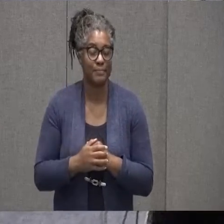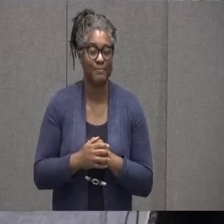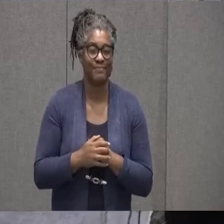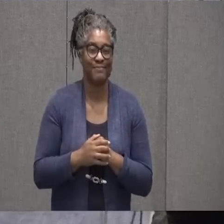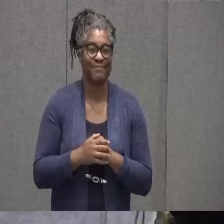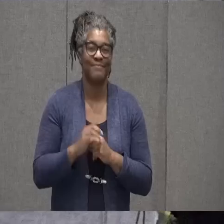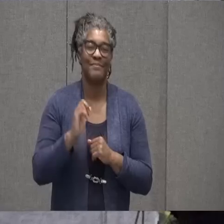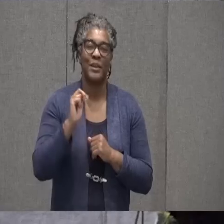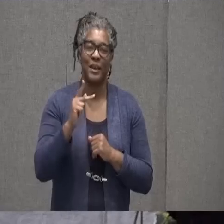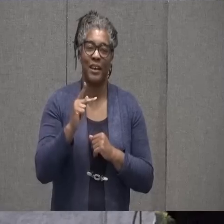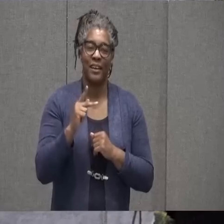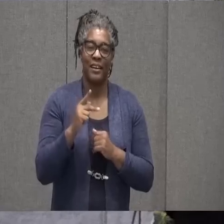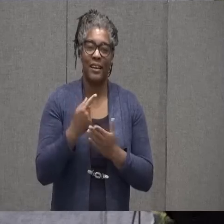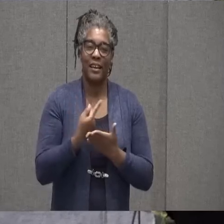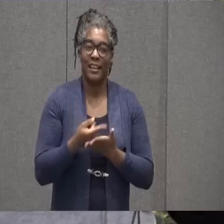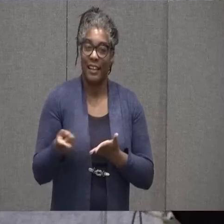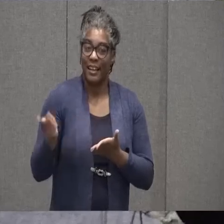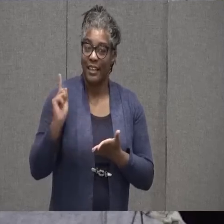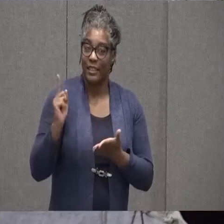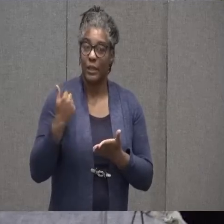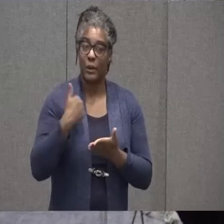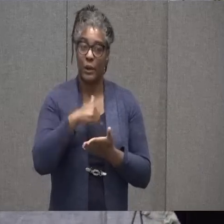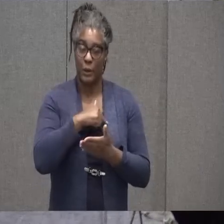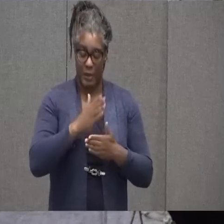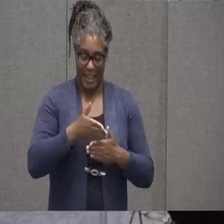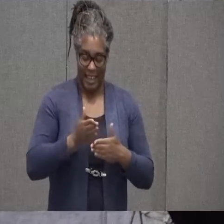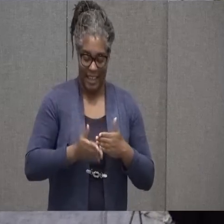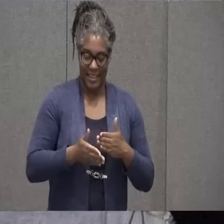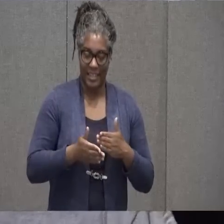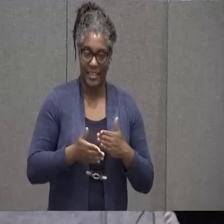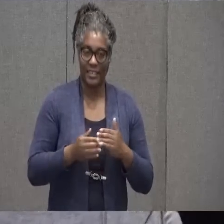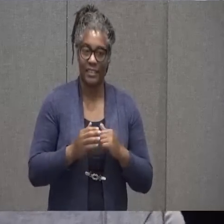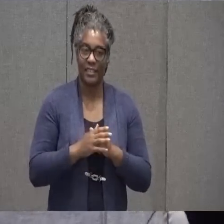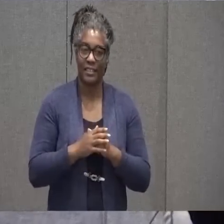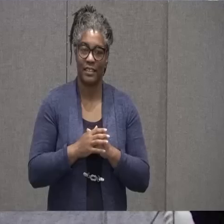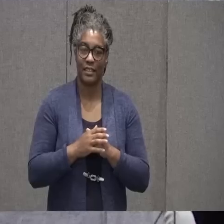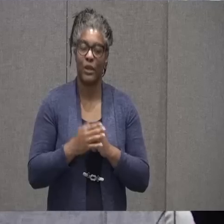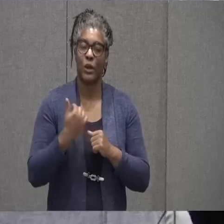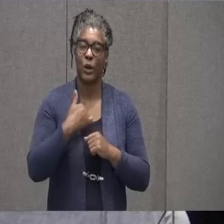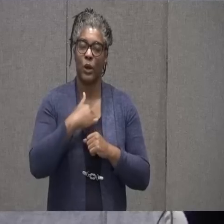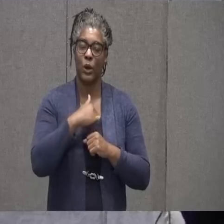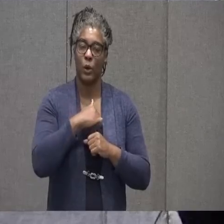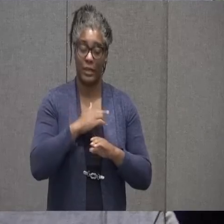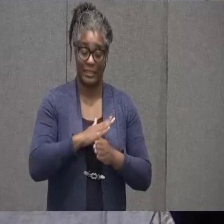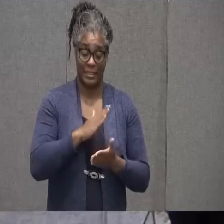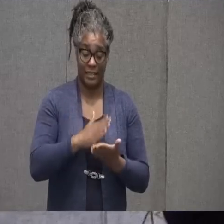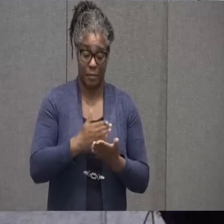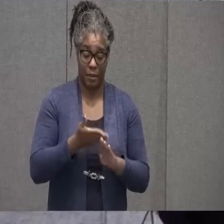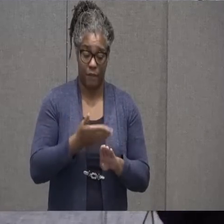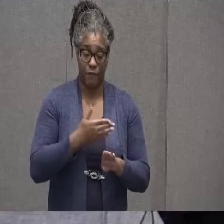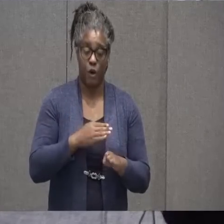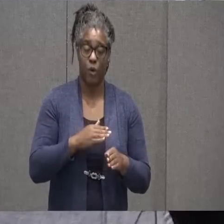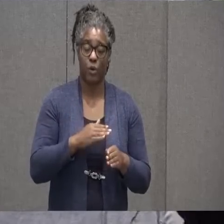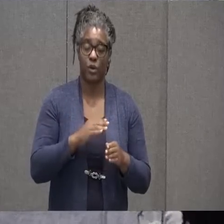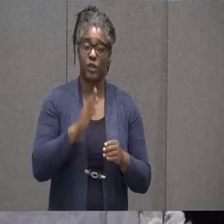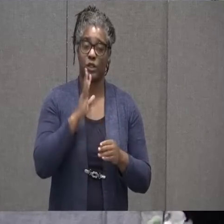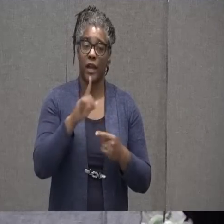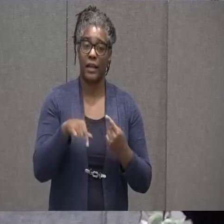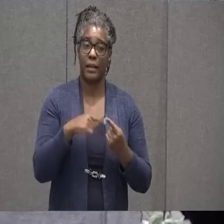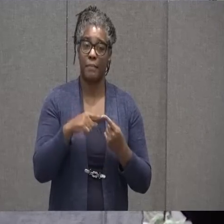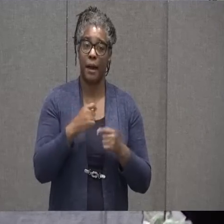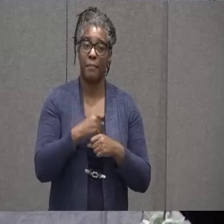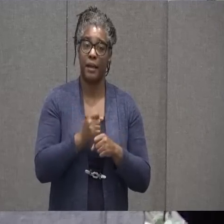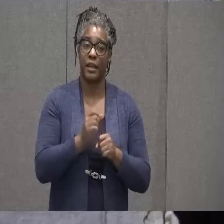talking about, right before we started talking about making choices with our money. So we're gonna learn